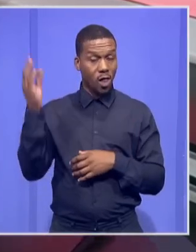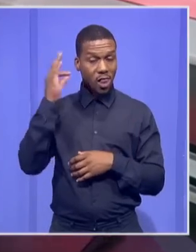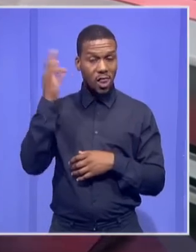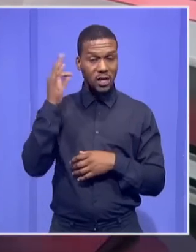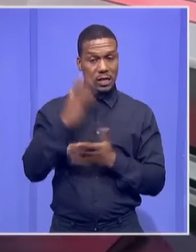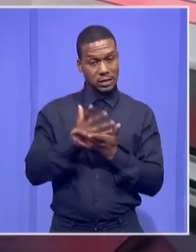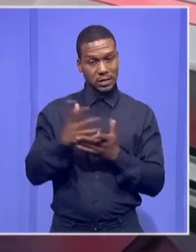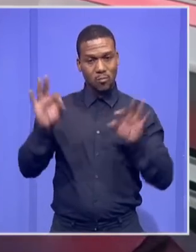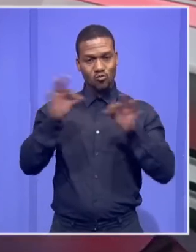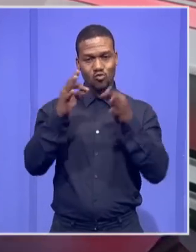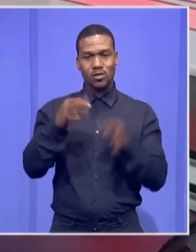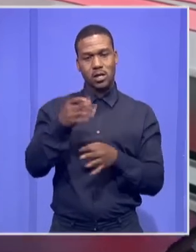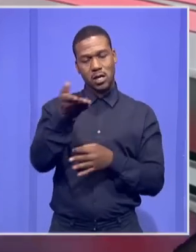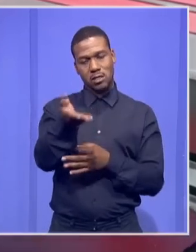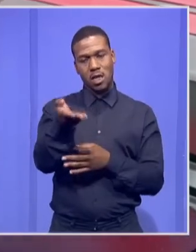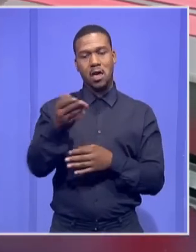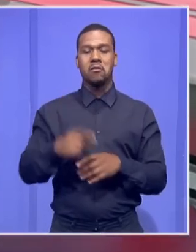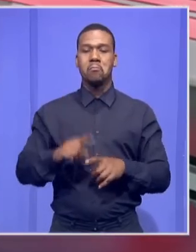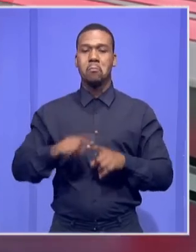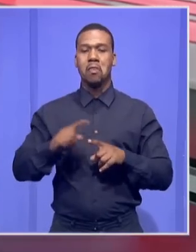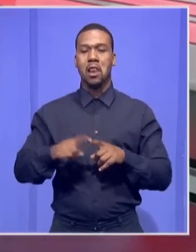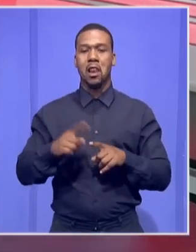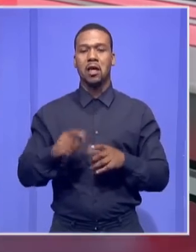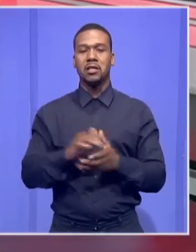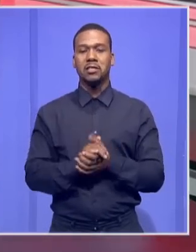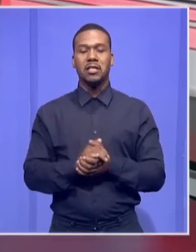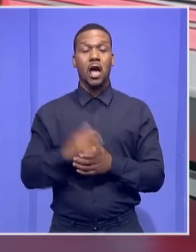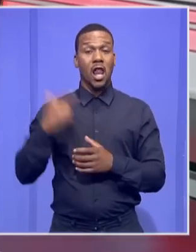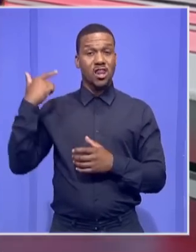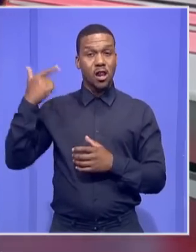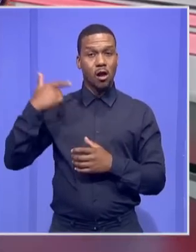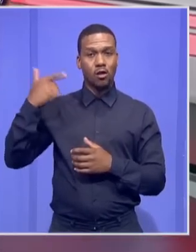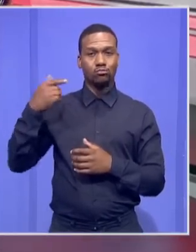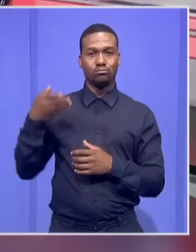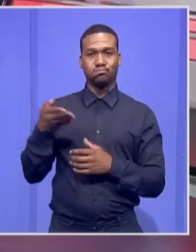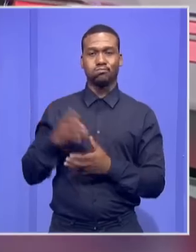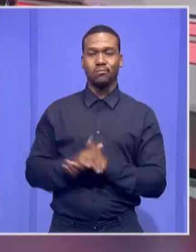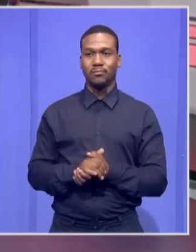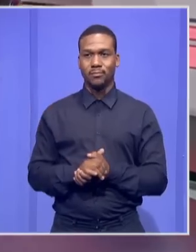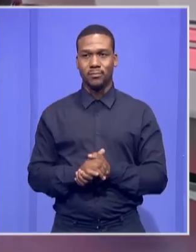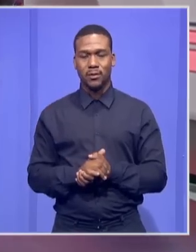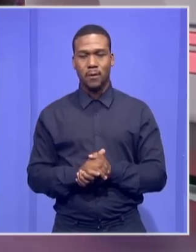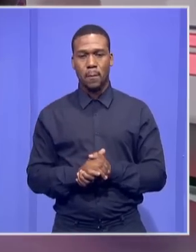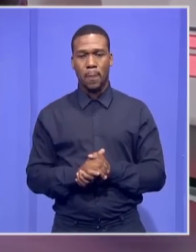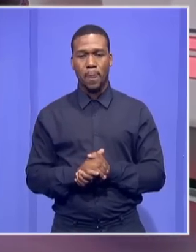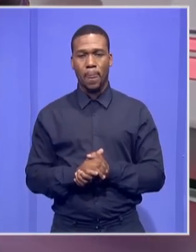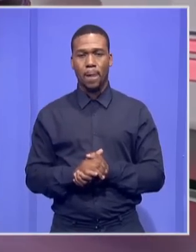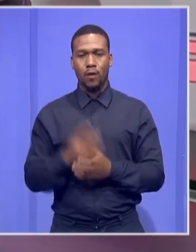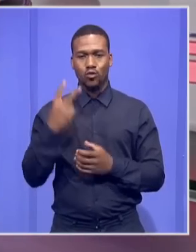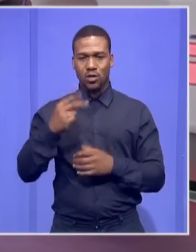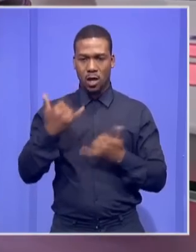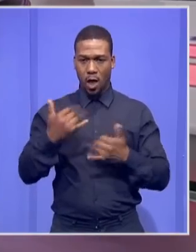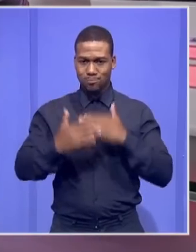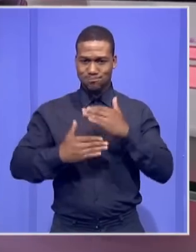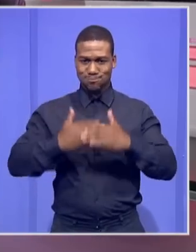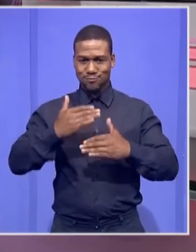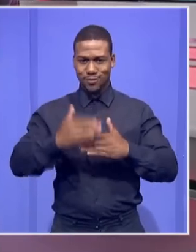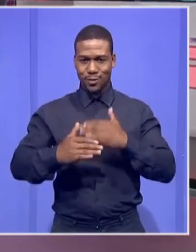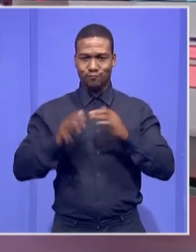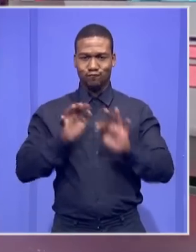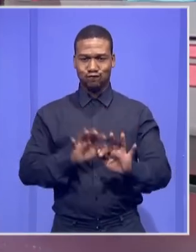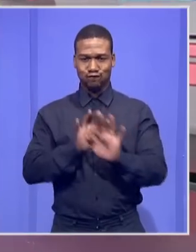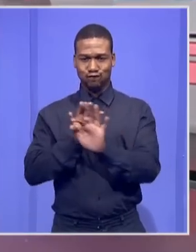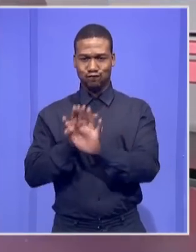out there at Westminster Abbey. And of course, there you also see the procession outside